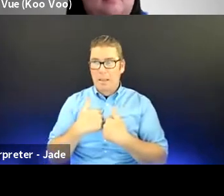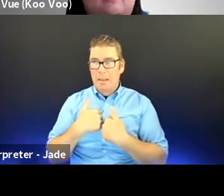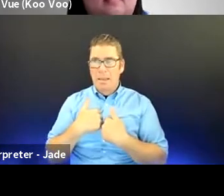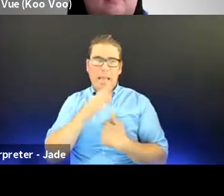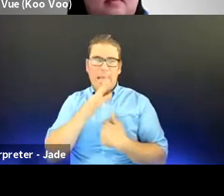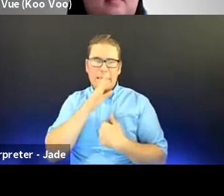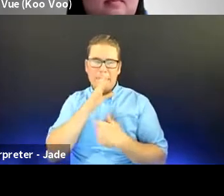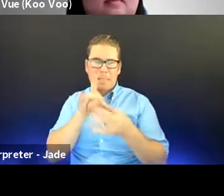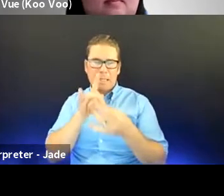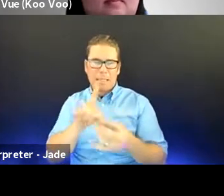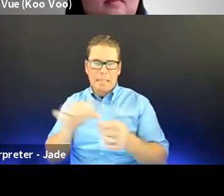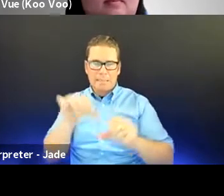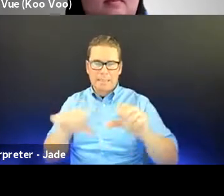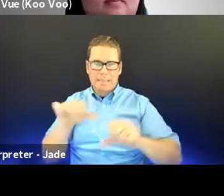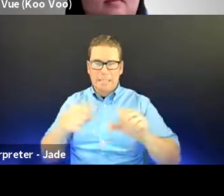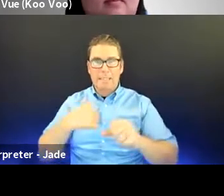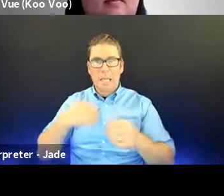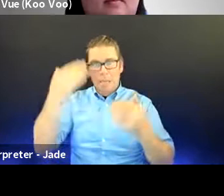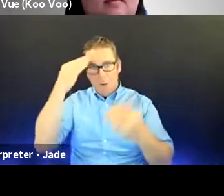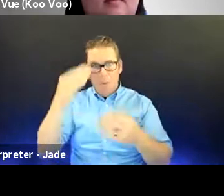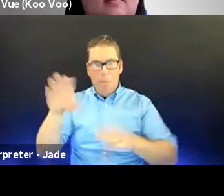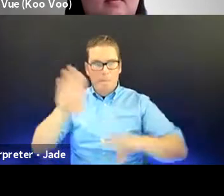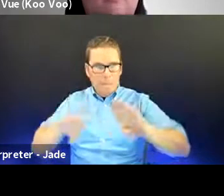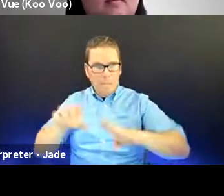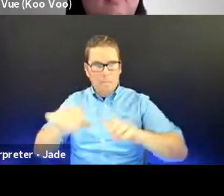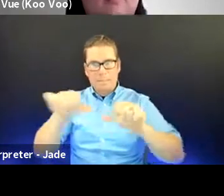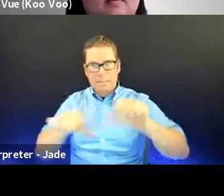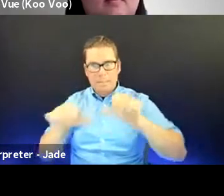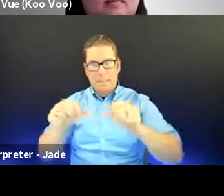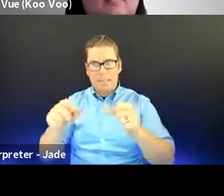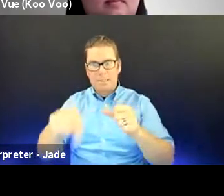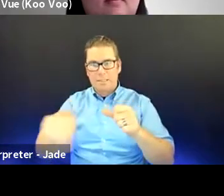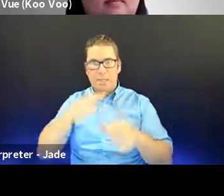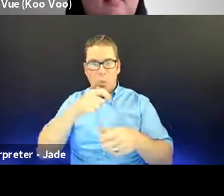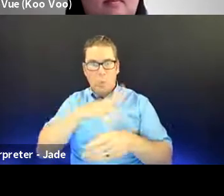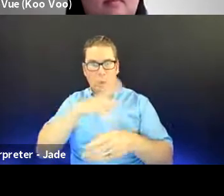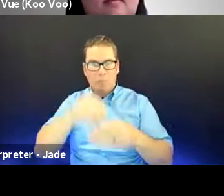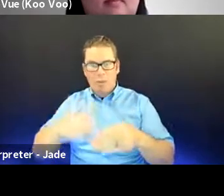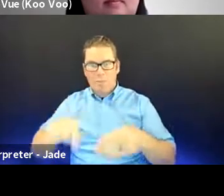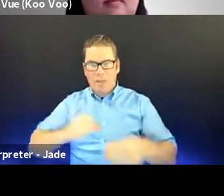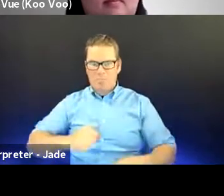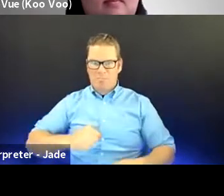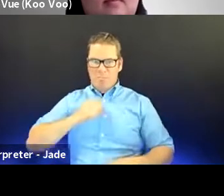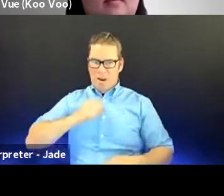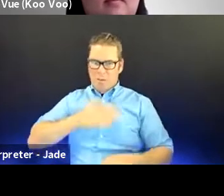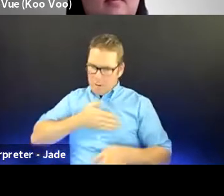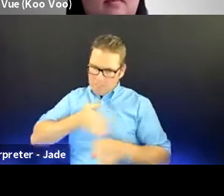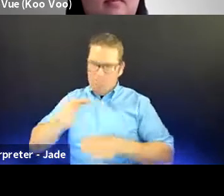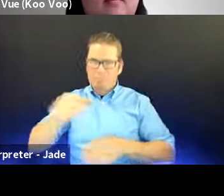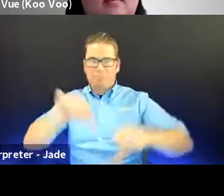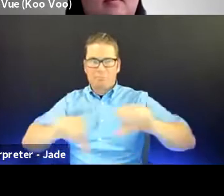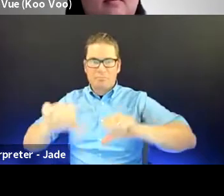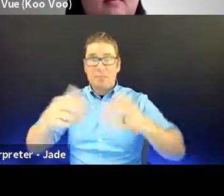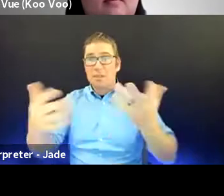biology, a lot of folks take pride in what they study and their expertise. So I think for faculty going into science teaching, one of the